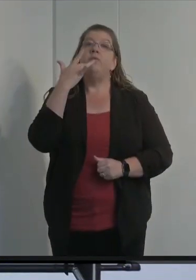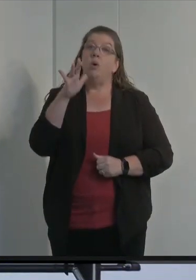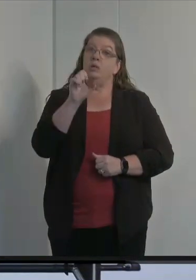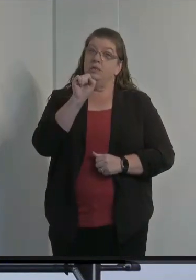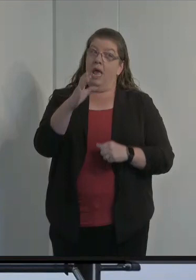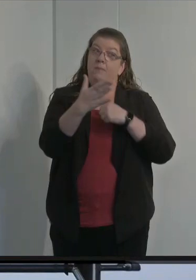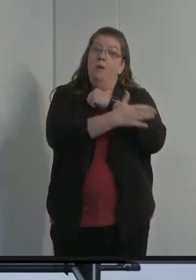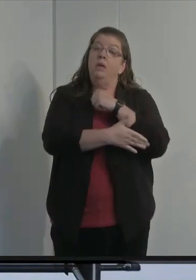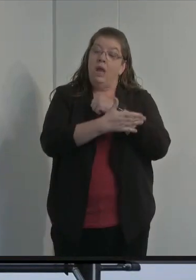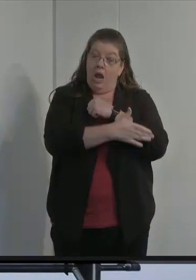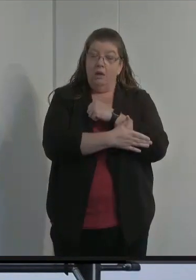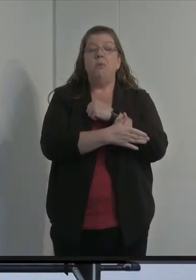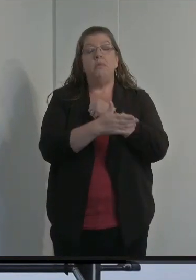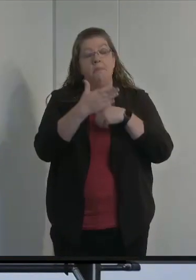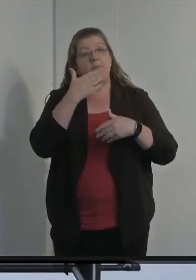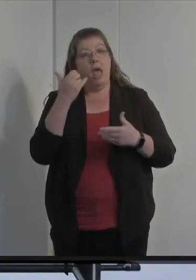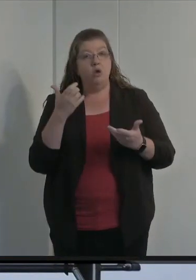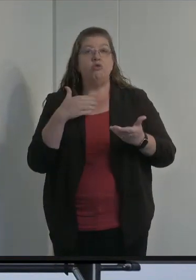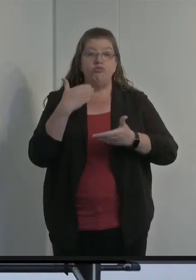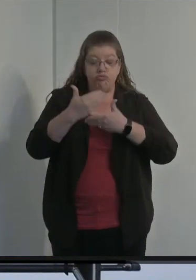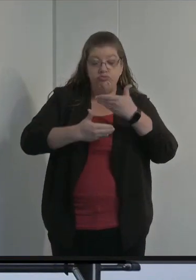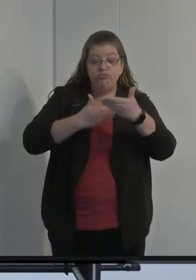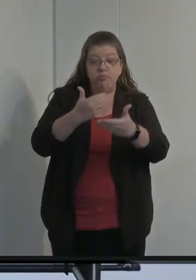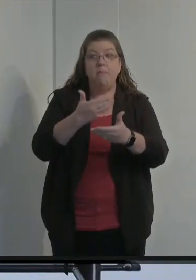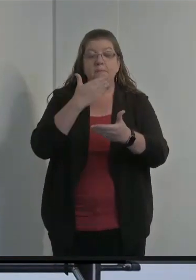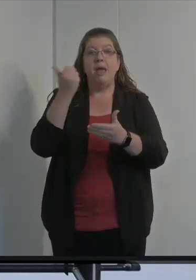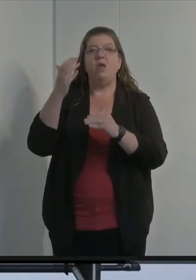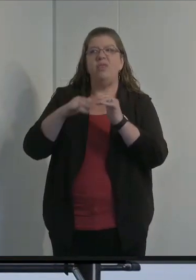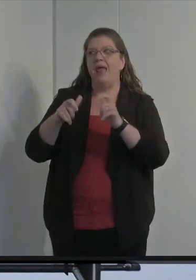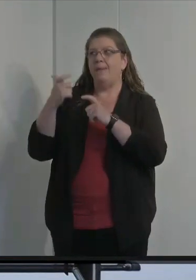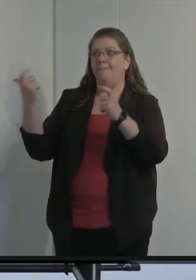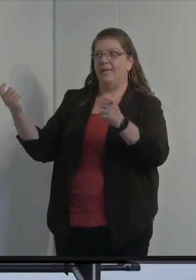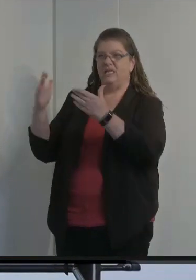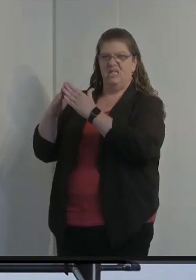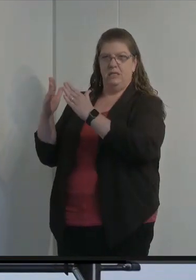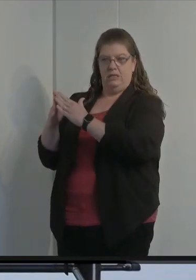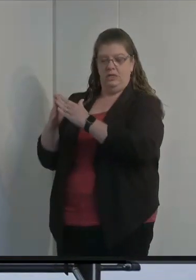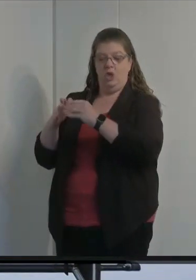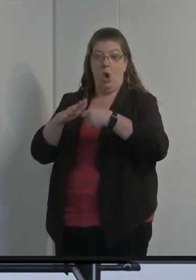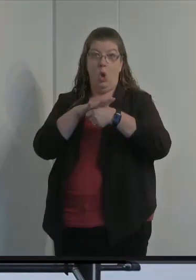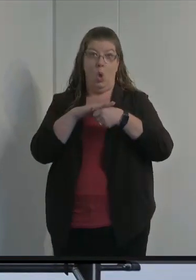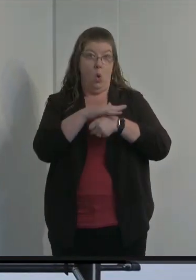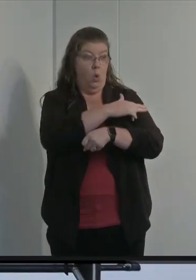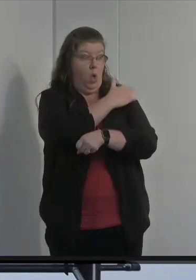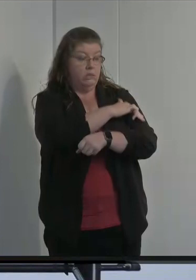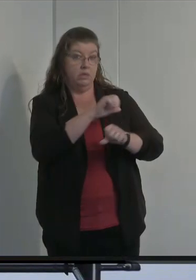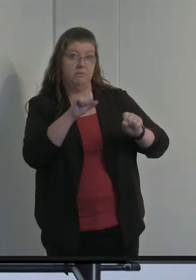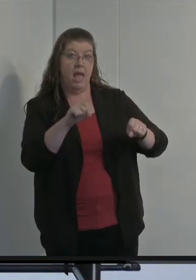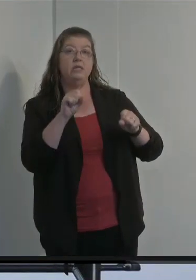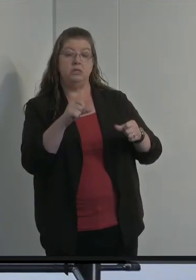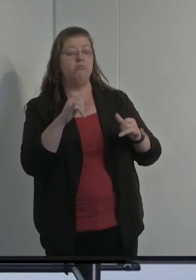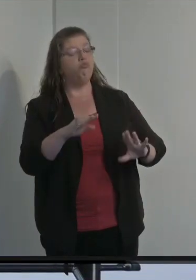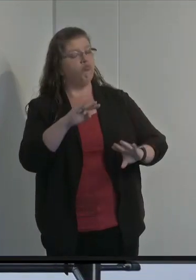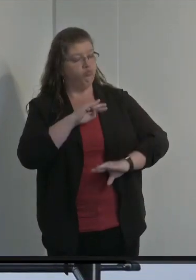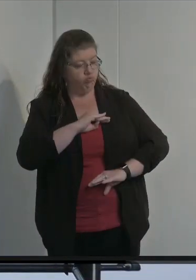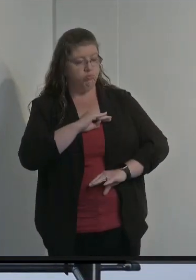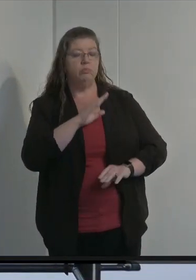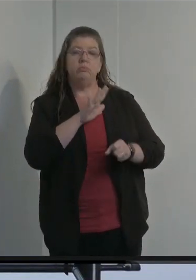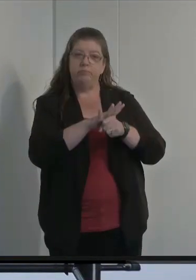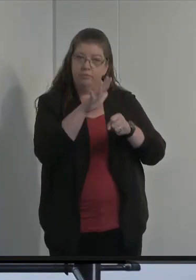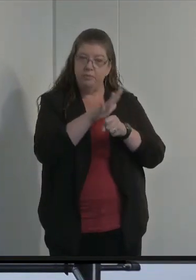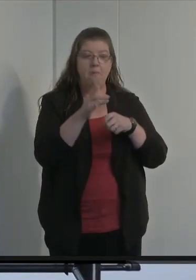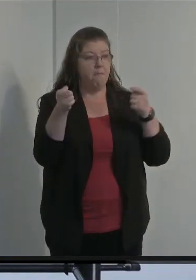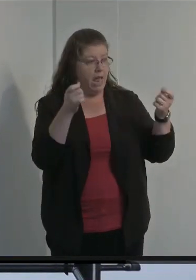County has weathered the pandemic better than larger urban areas. Our local hospital capacity continues to be prudently managed by